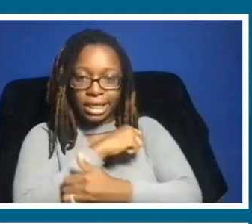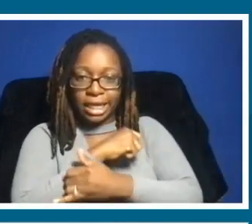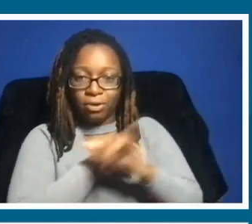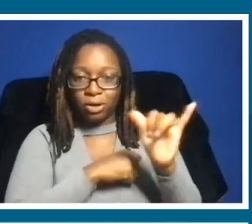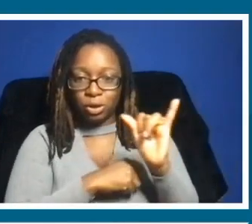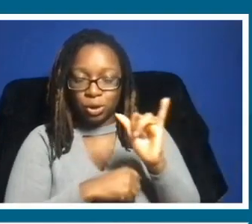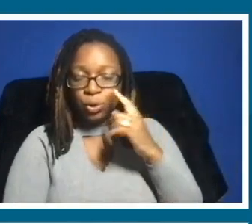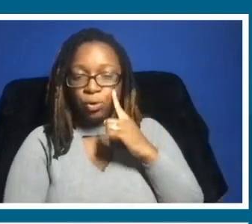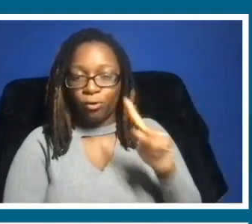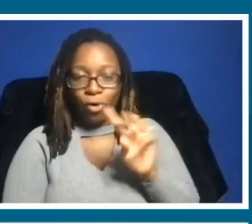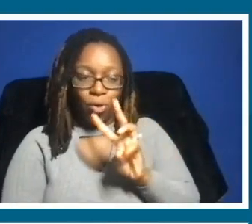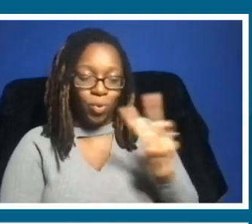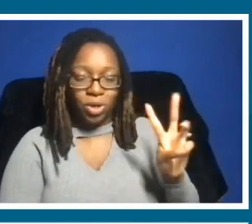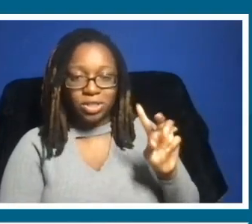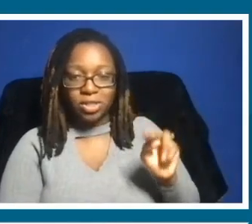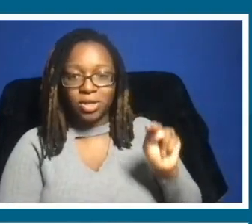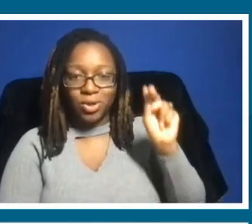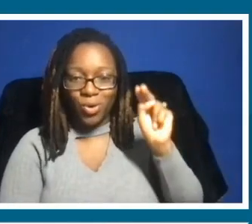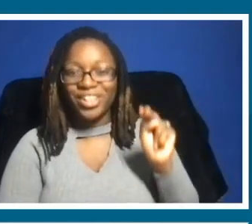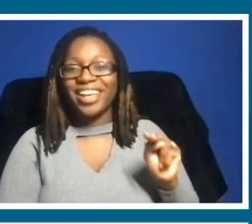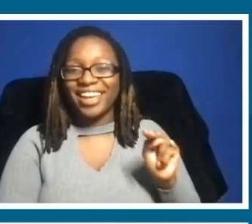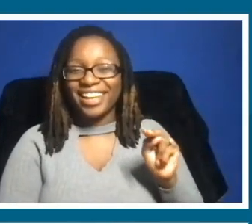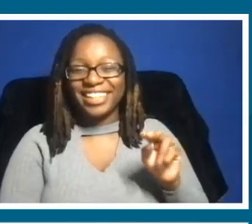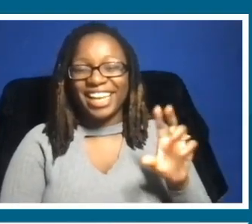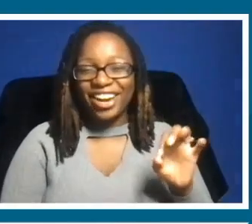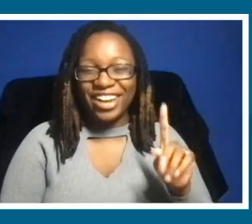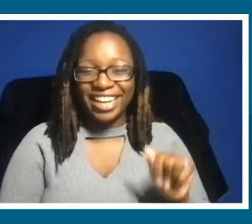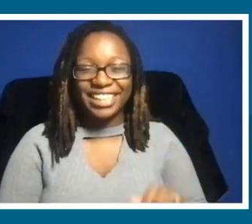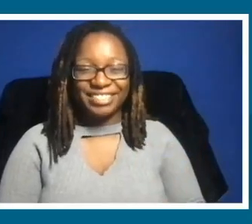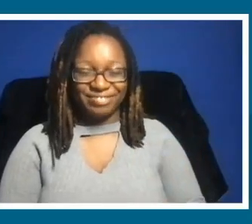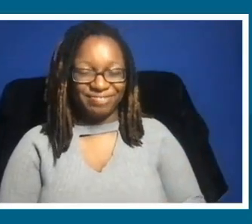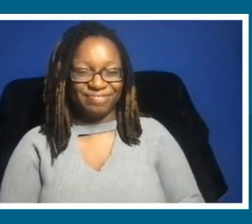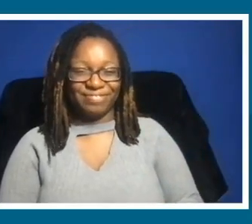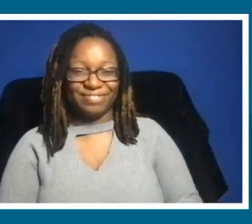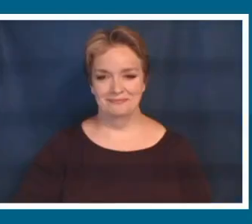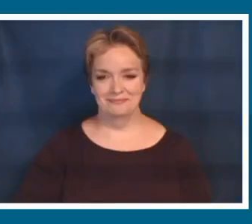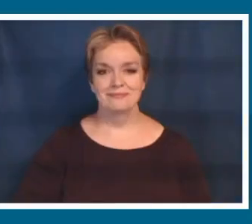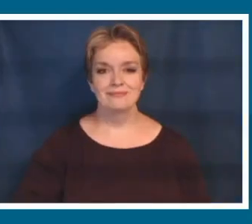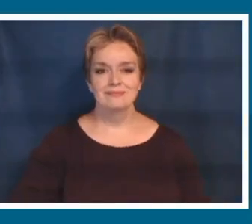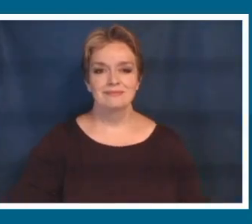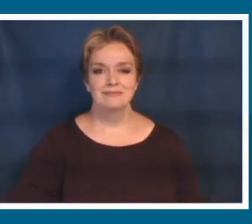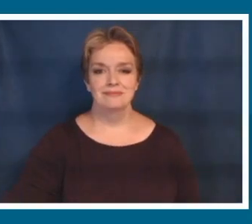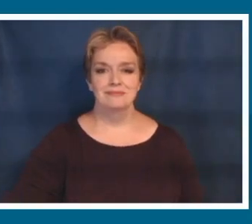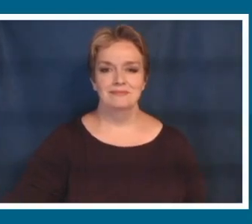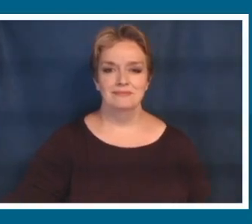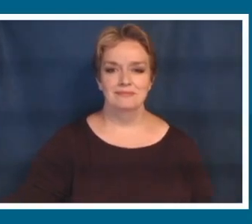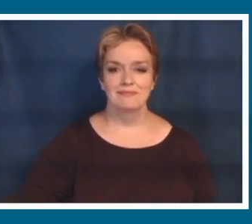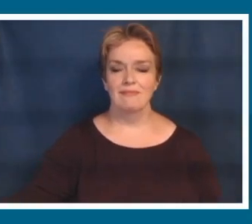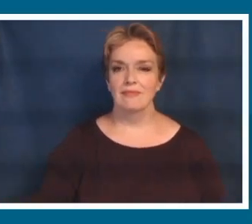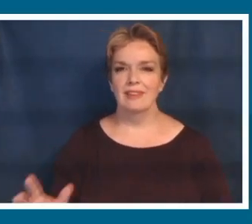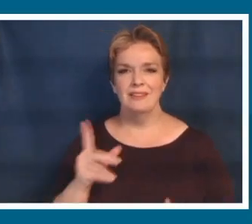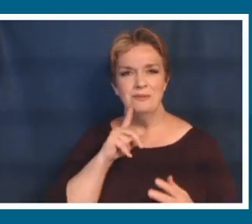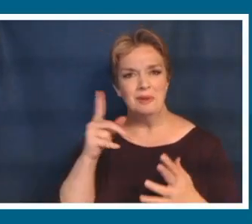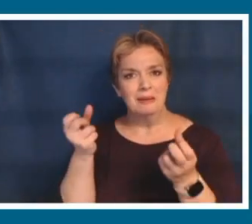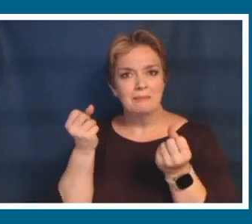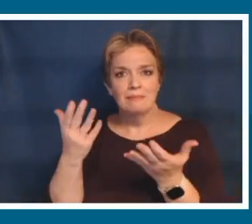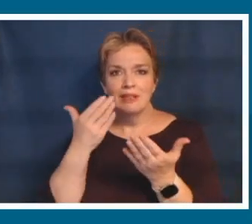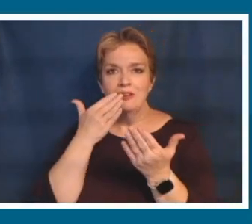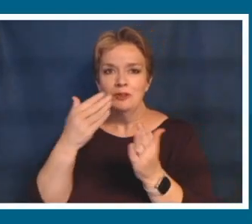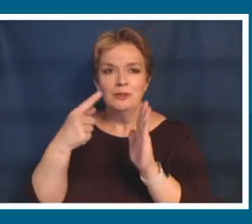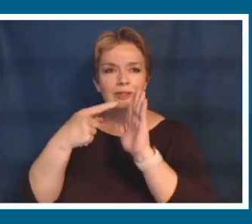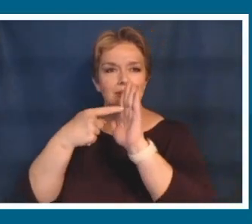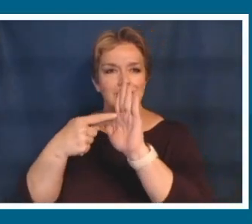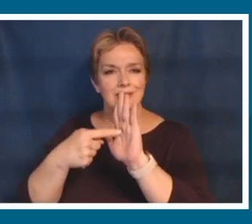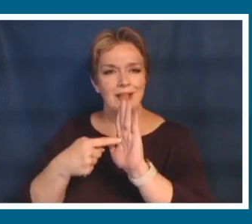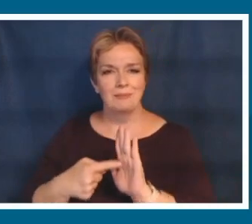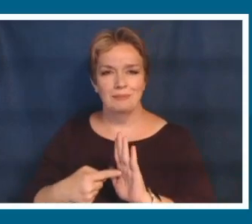Carolina. Now, so many good examples, Bridget, and great description of what you all are doing.